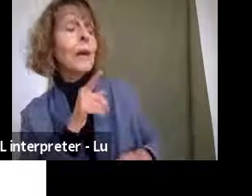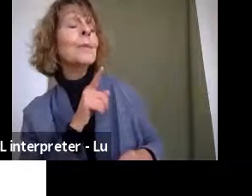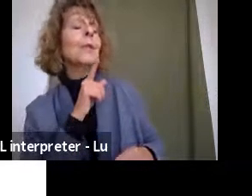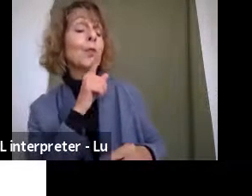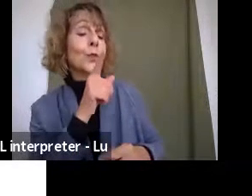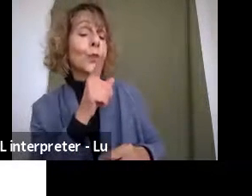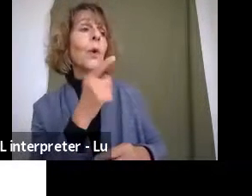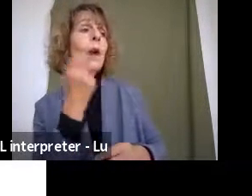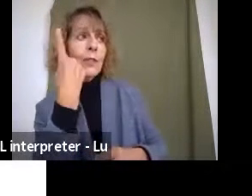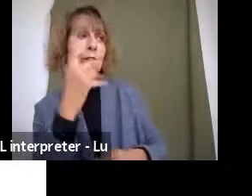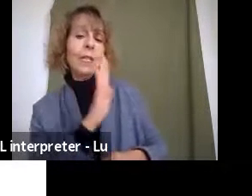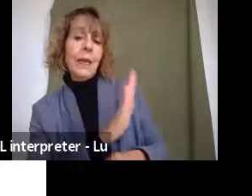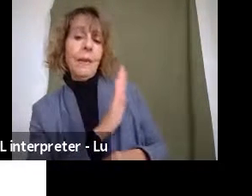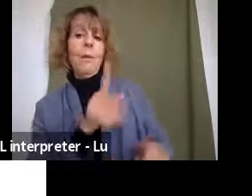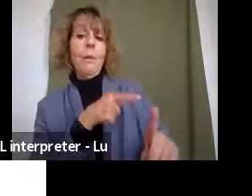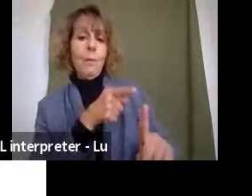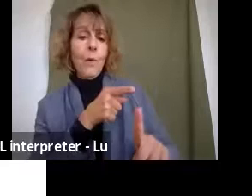honest.